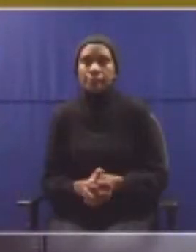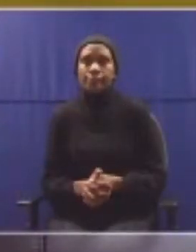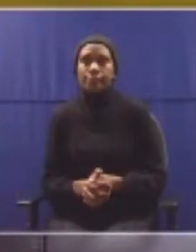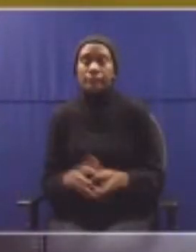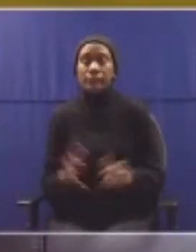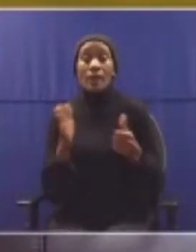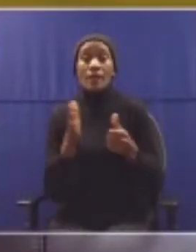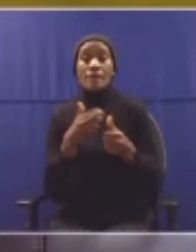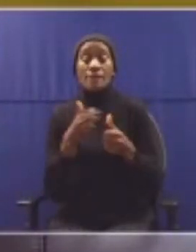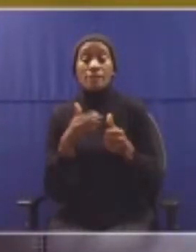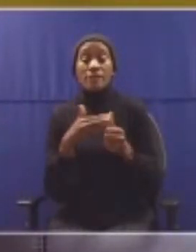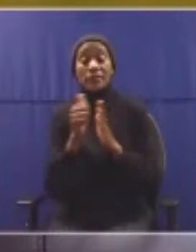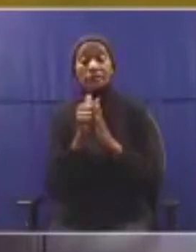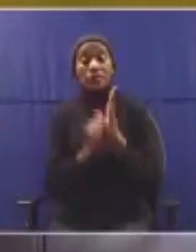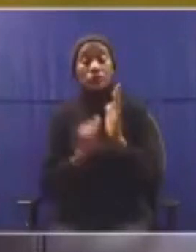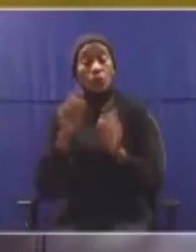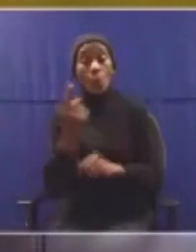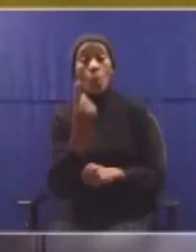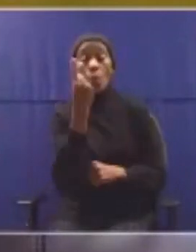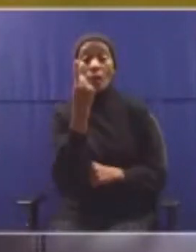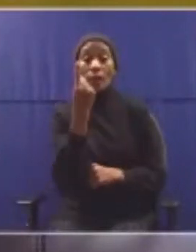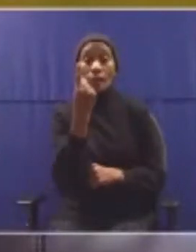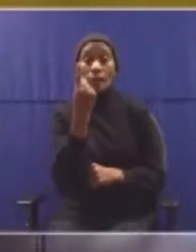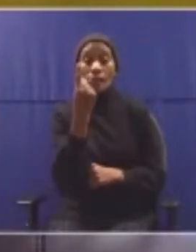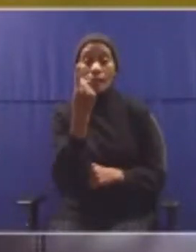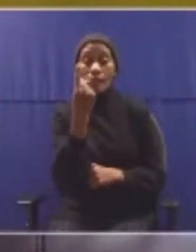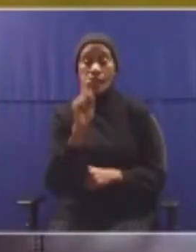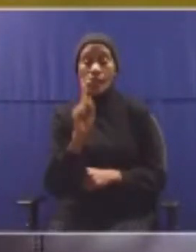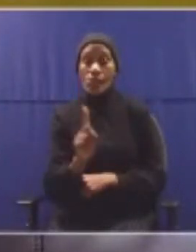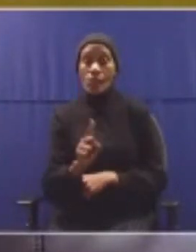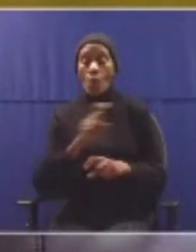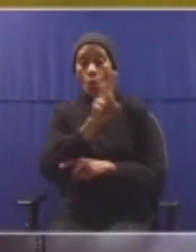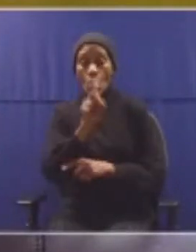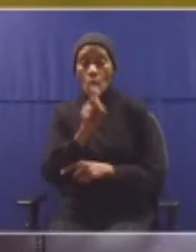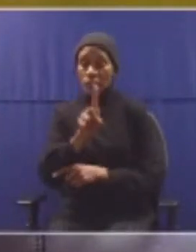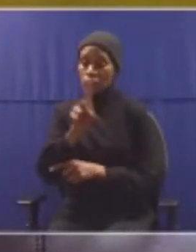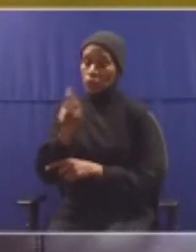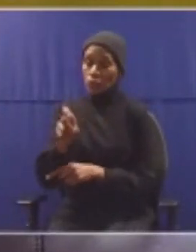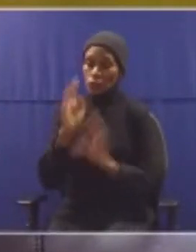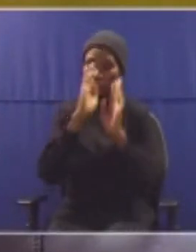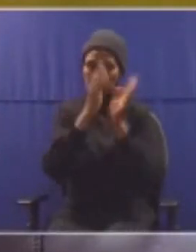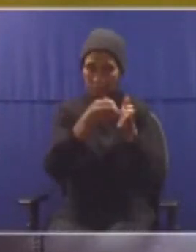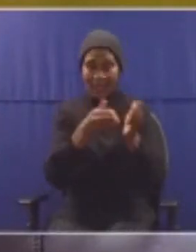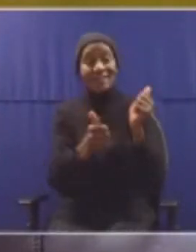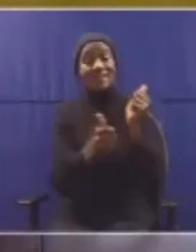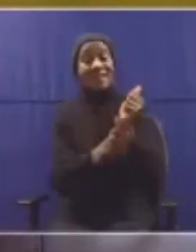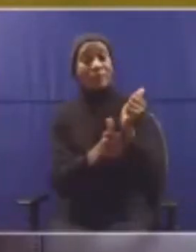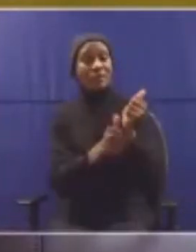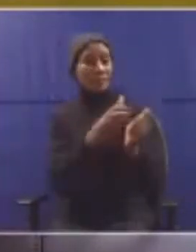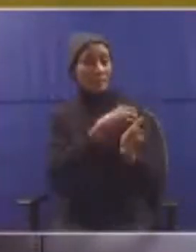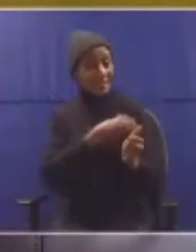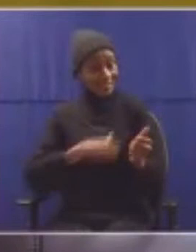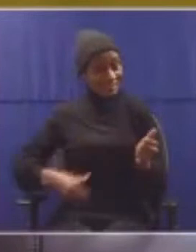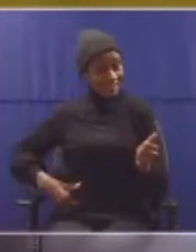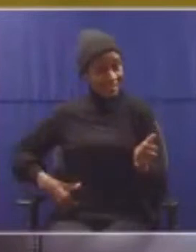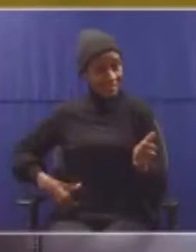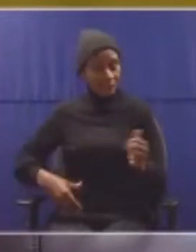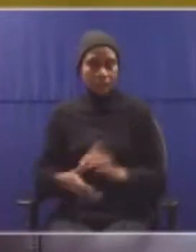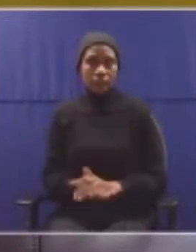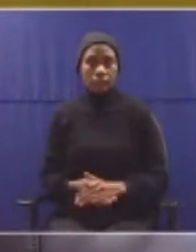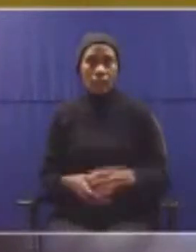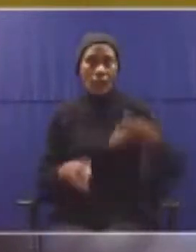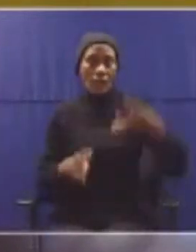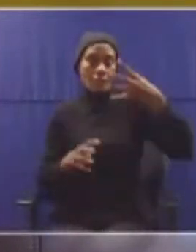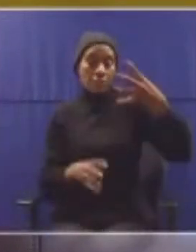The first item on today's order paper is questions addressed to the Deputy President. There are